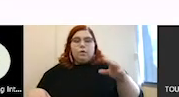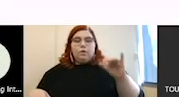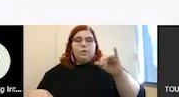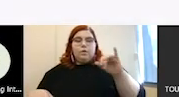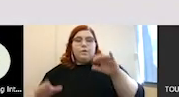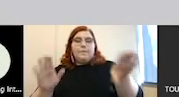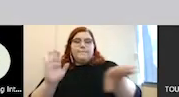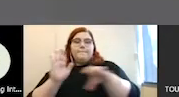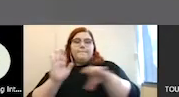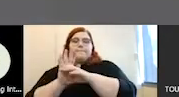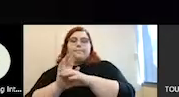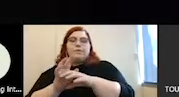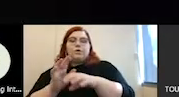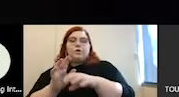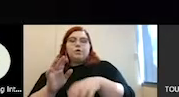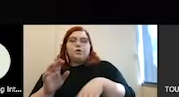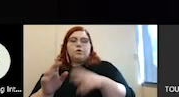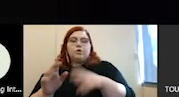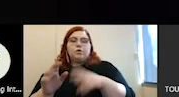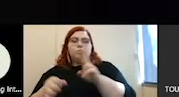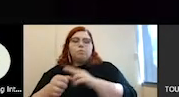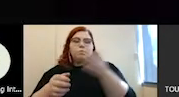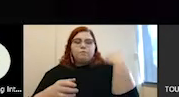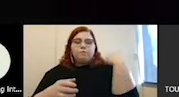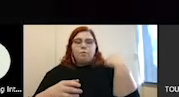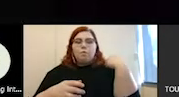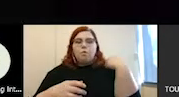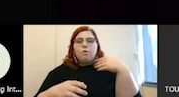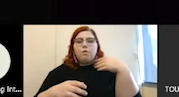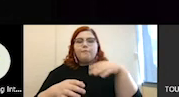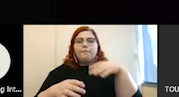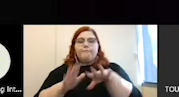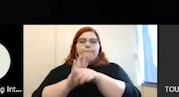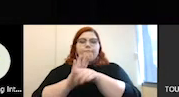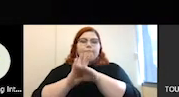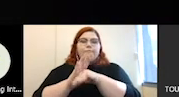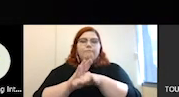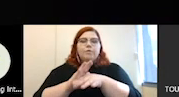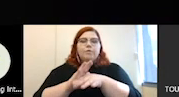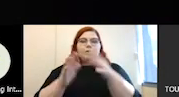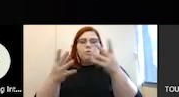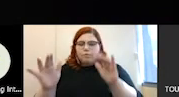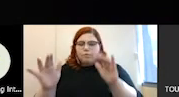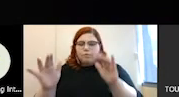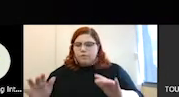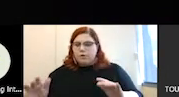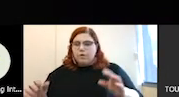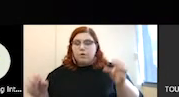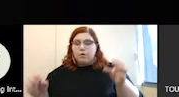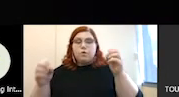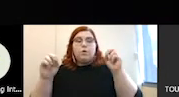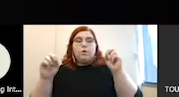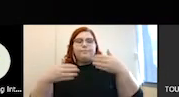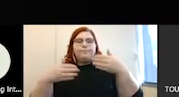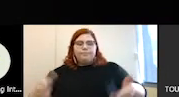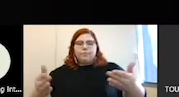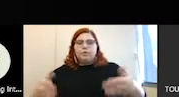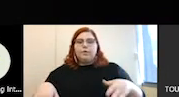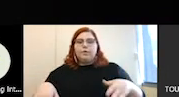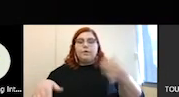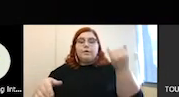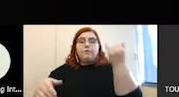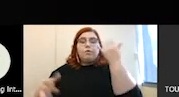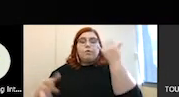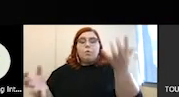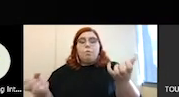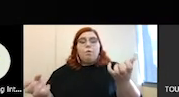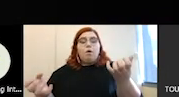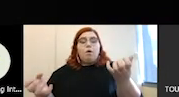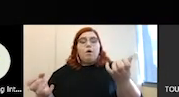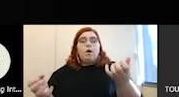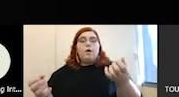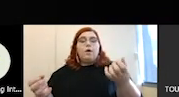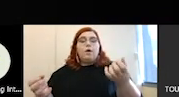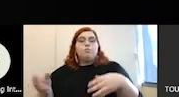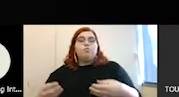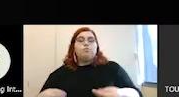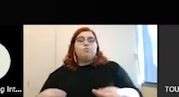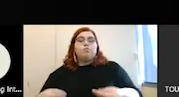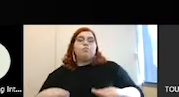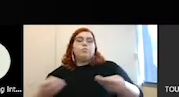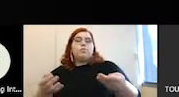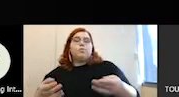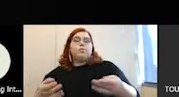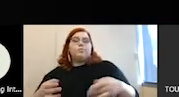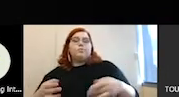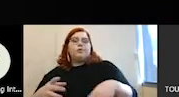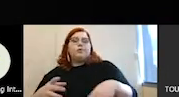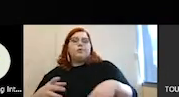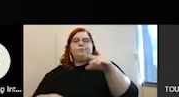already used. This for the video that we just demonstrated. All right, so here we go. If you want to give your reader a random choice, so let's